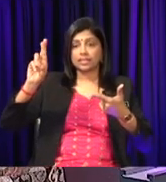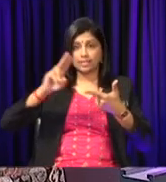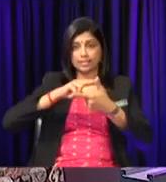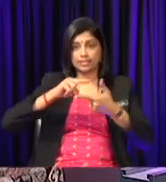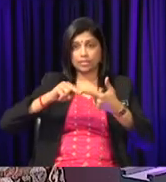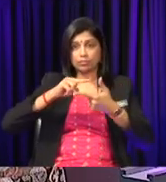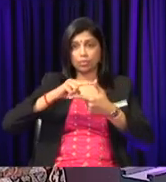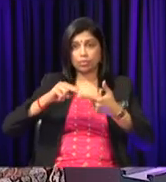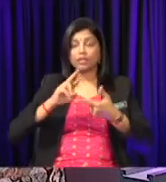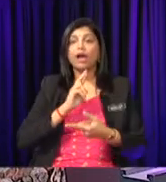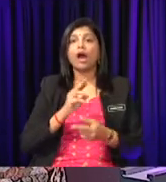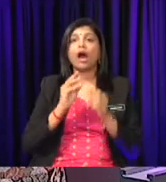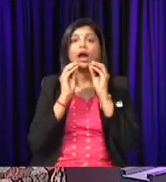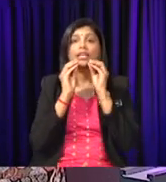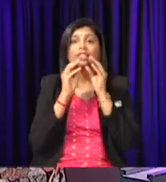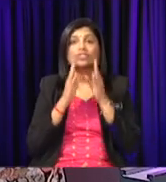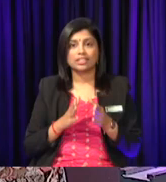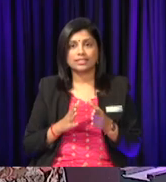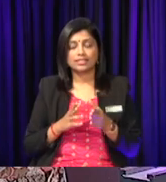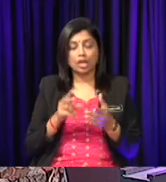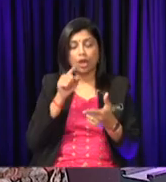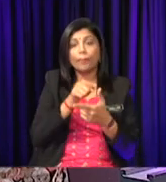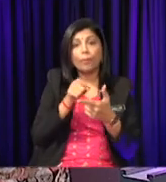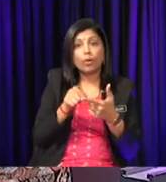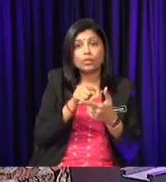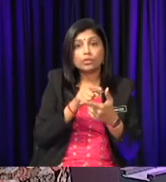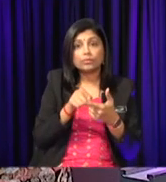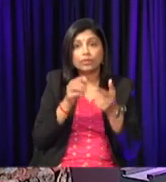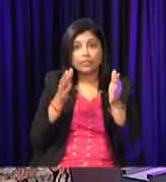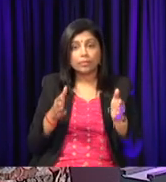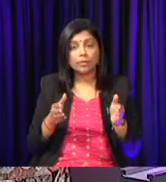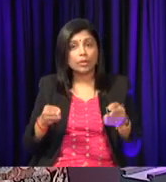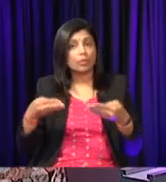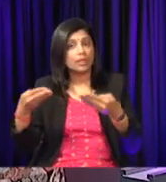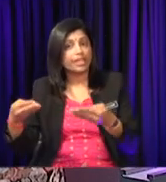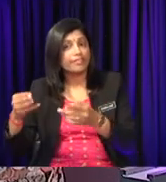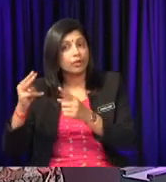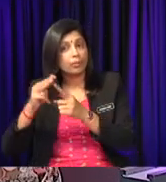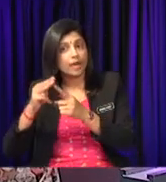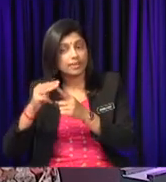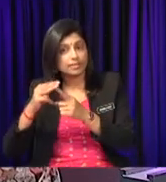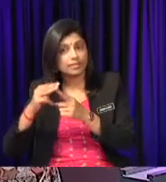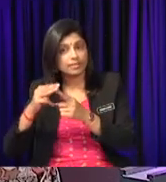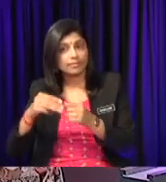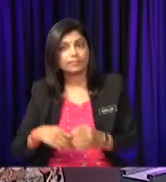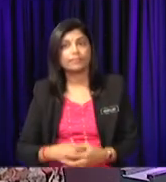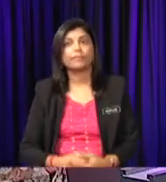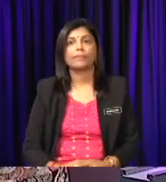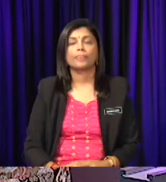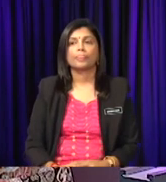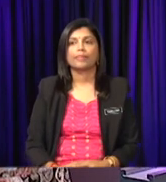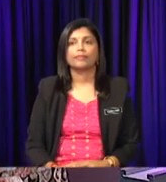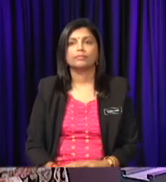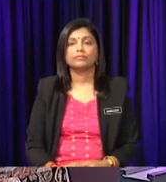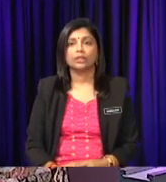both teachers will award marks, total of 24. 6 will come from the